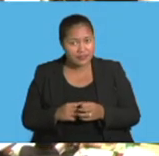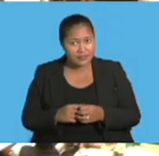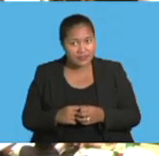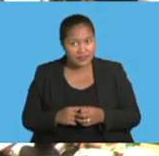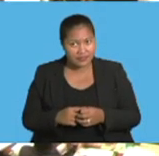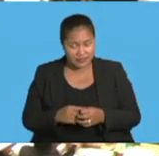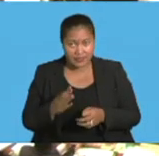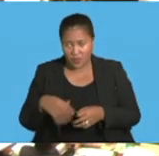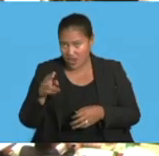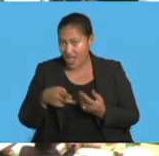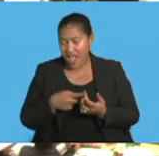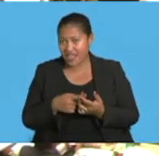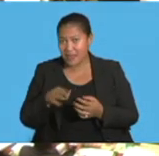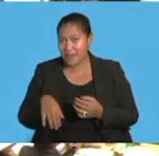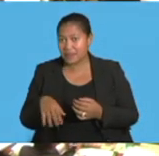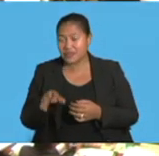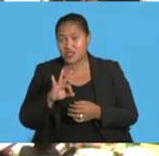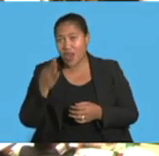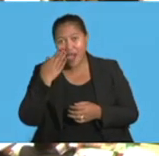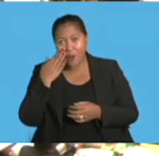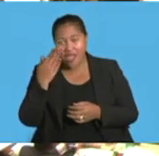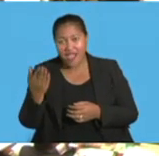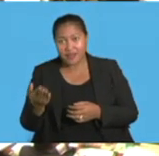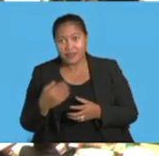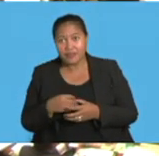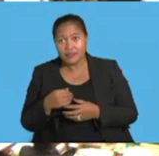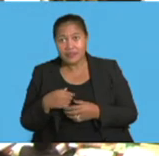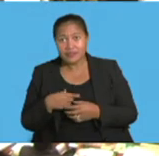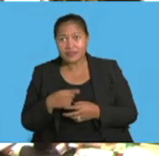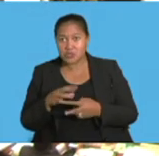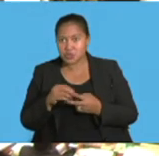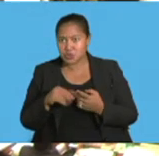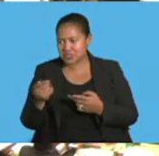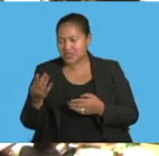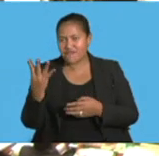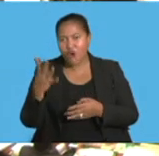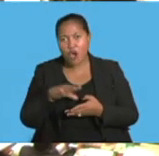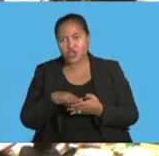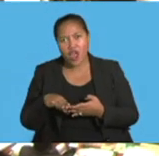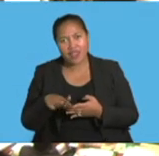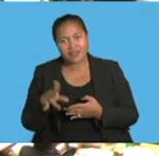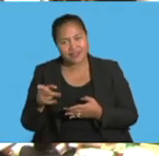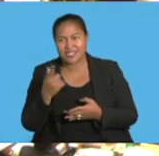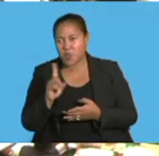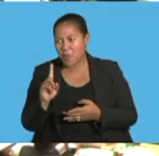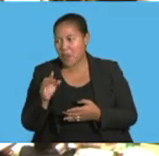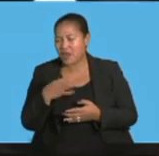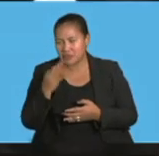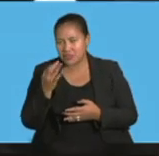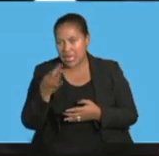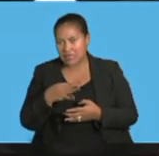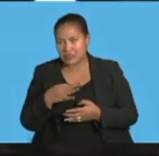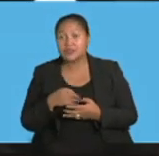not aware of the basis for choosing this figure of $4. I believe that's what he's asking.